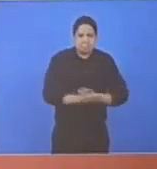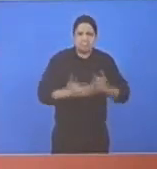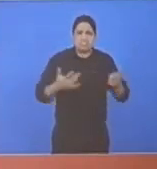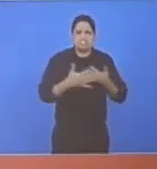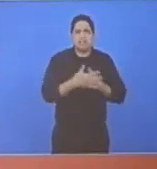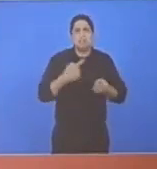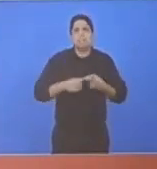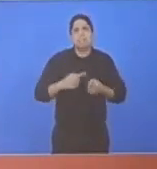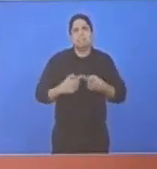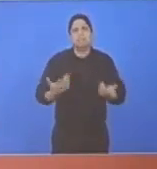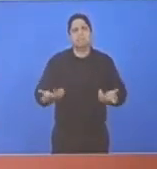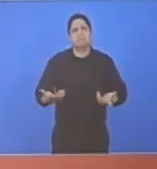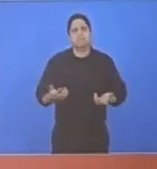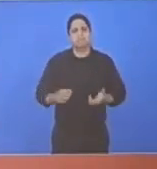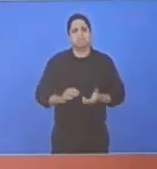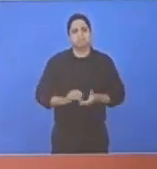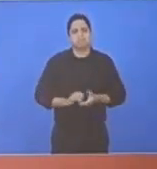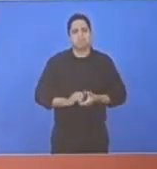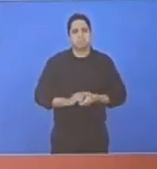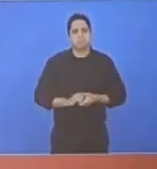Destroy the city.